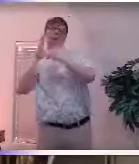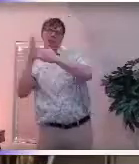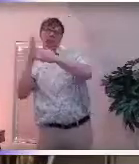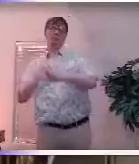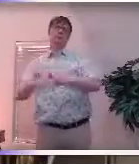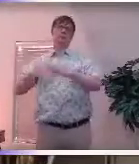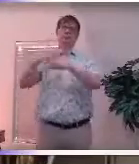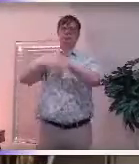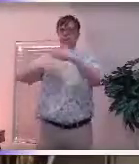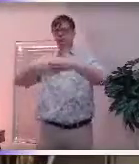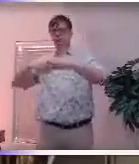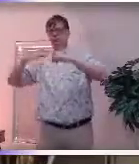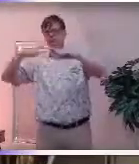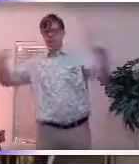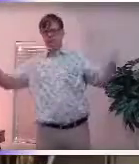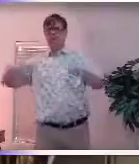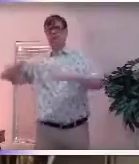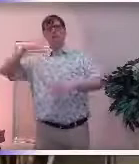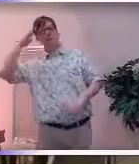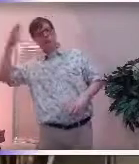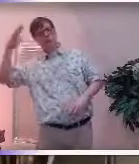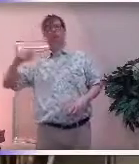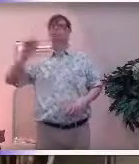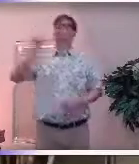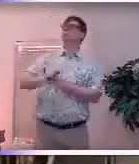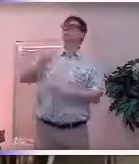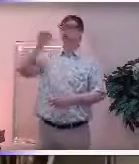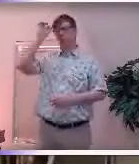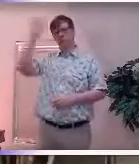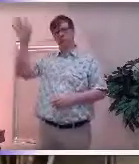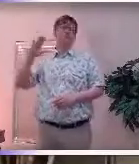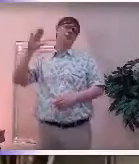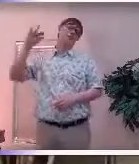sideline I thought you'd be interested. It's, you know,